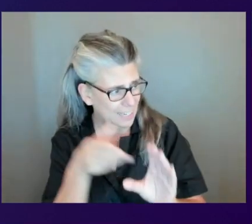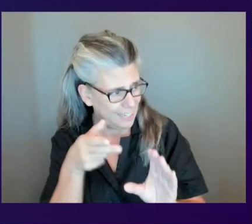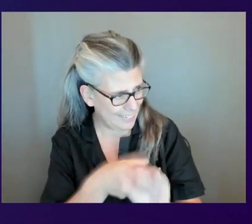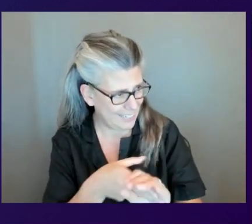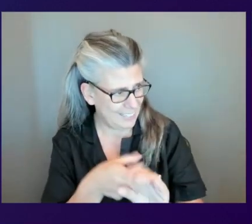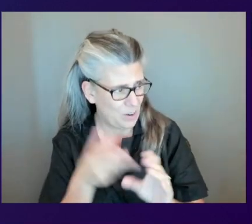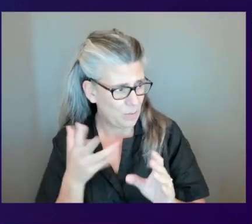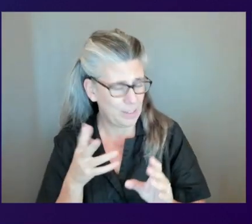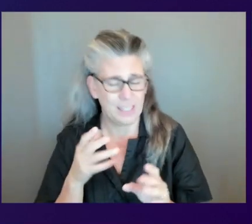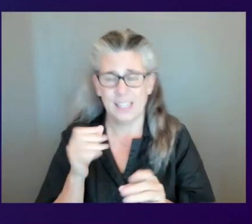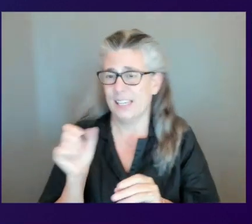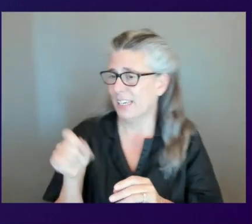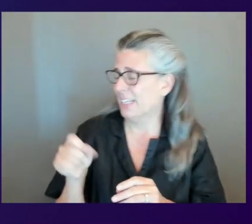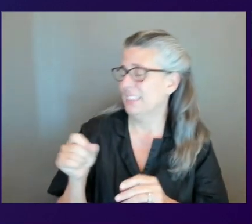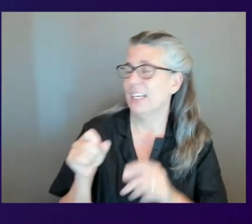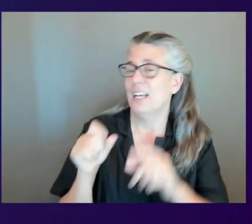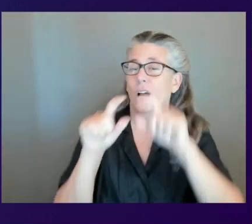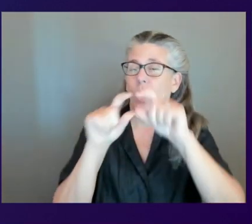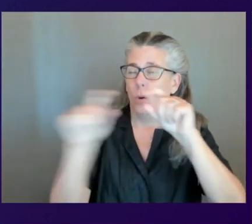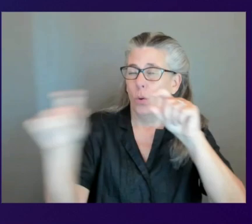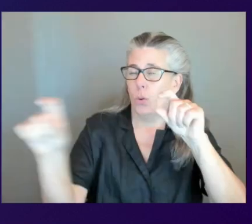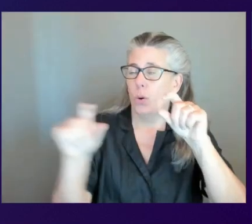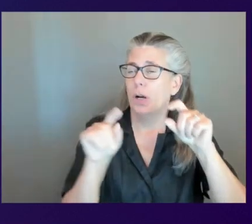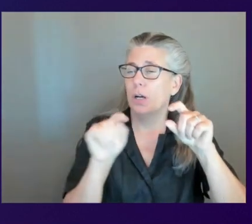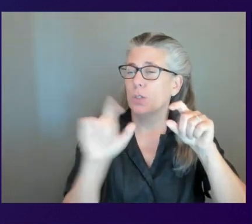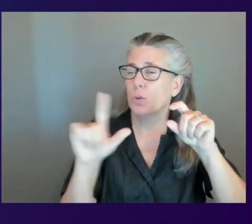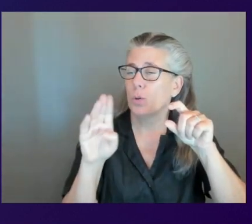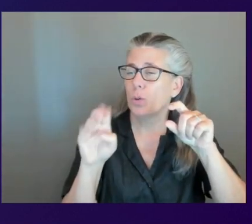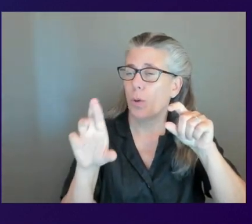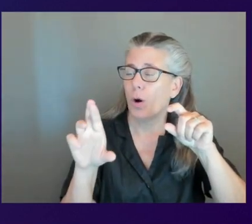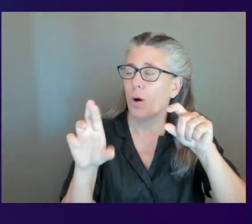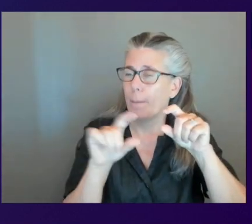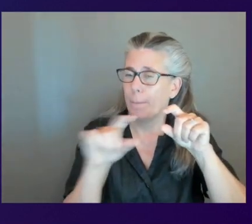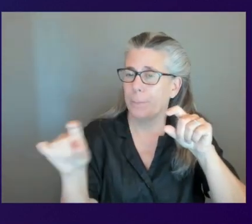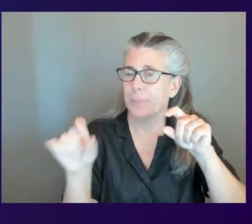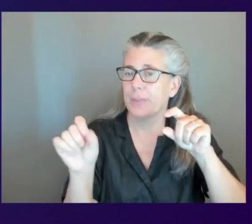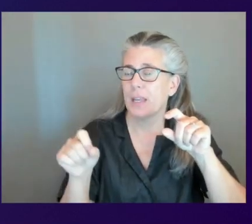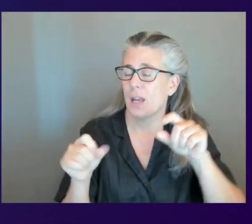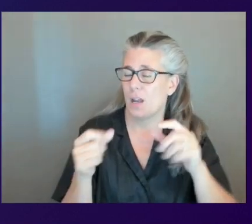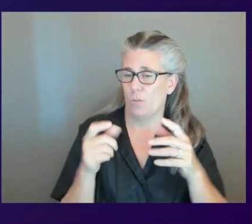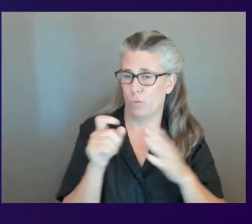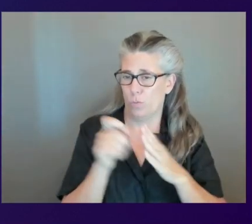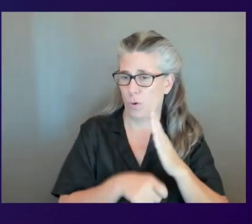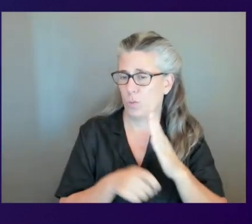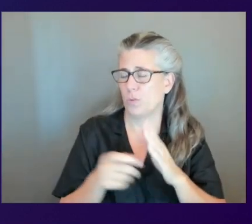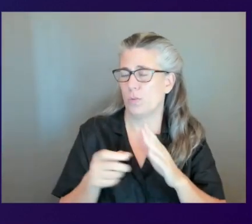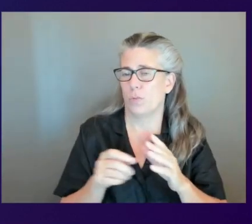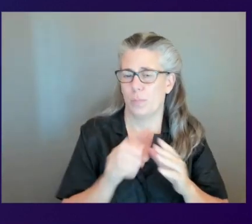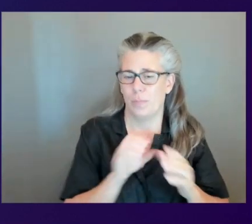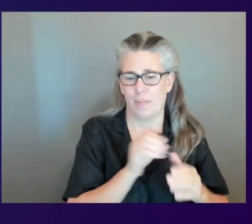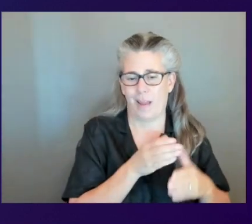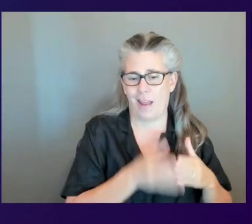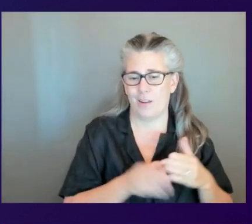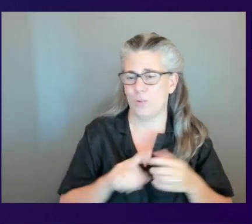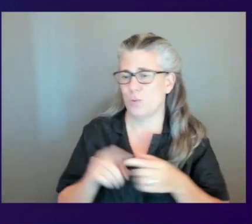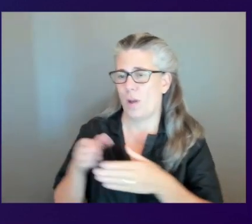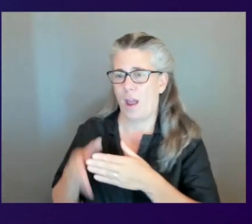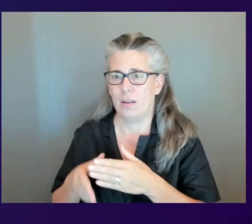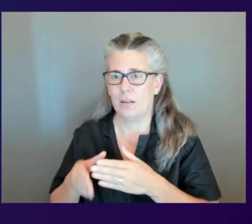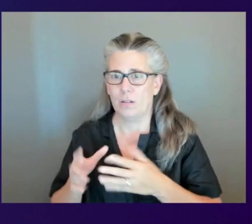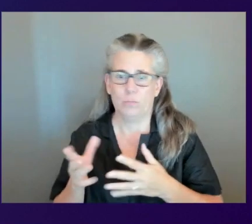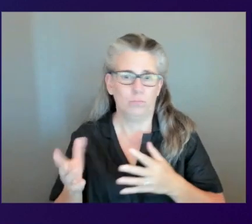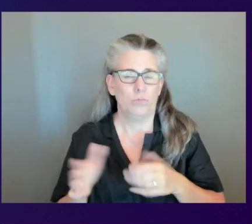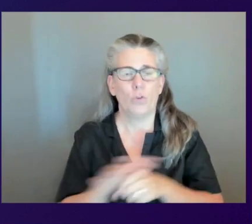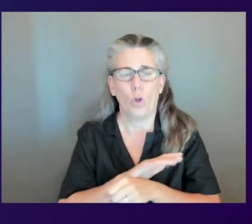toolbar above. Yes. Yeah, and so we actually just rewrote the session experience kind of from end to end. So if you haven't seen the service in a while, it may look a little